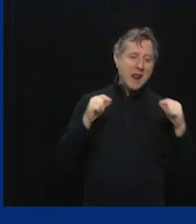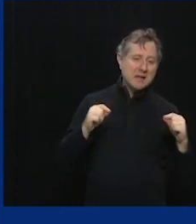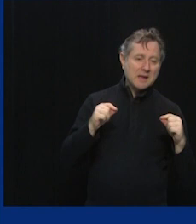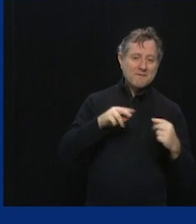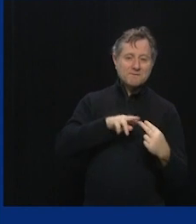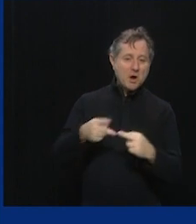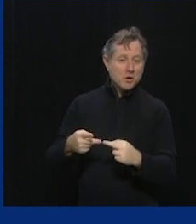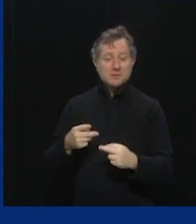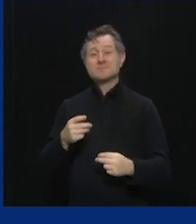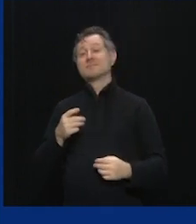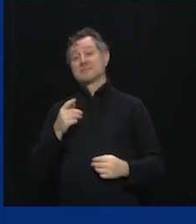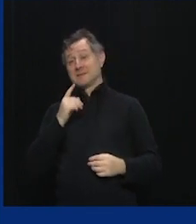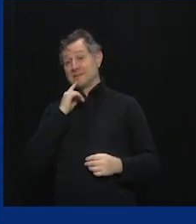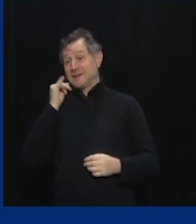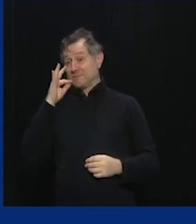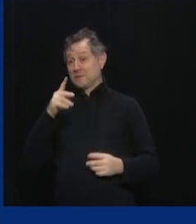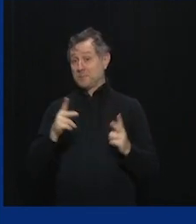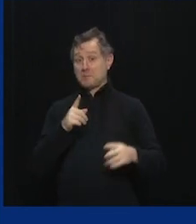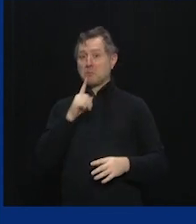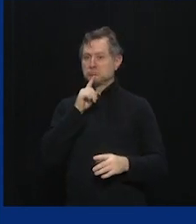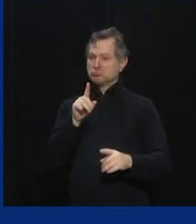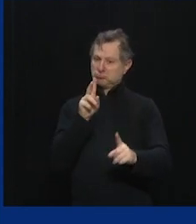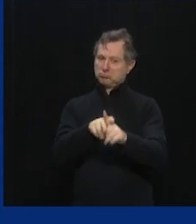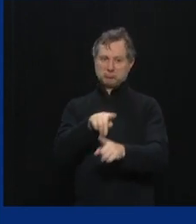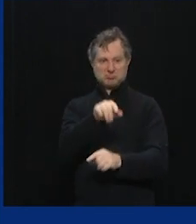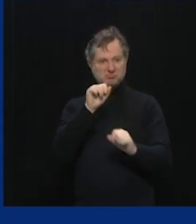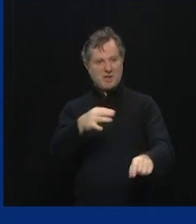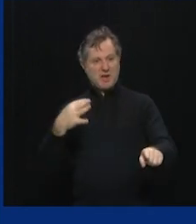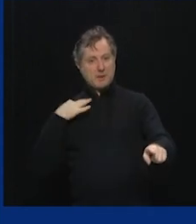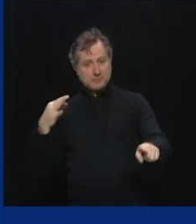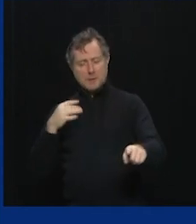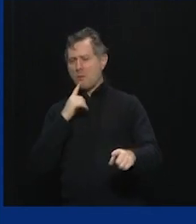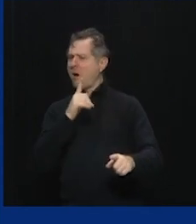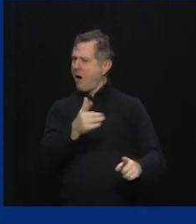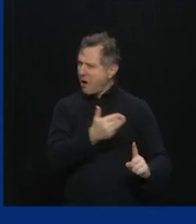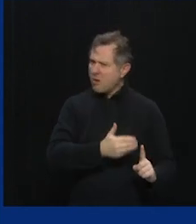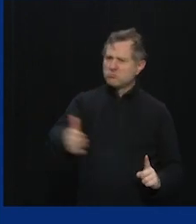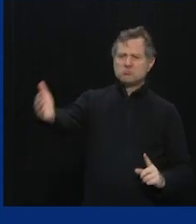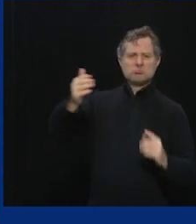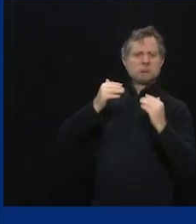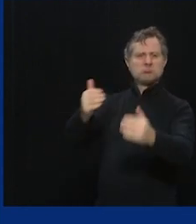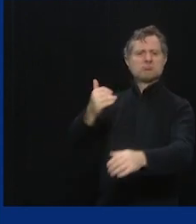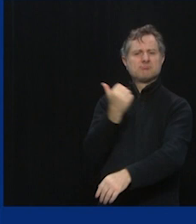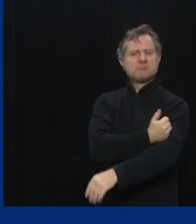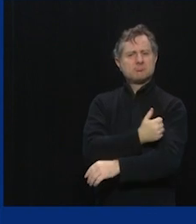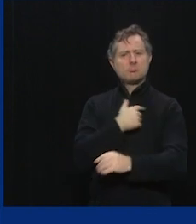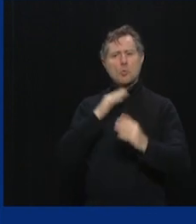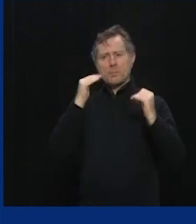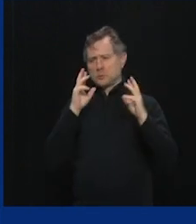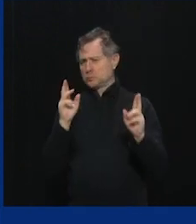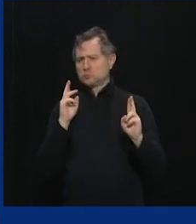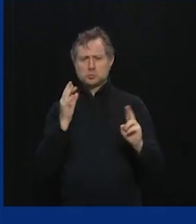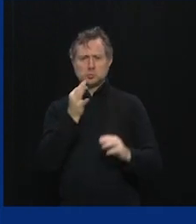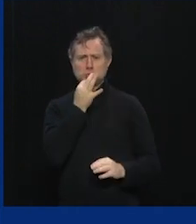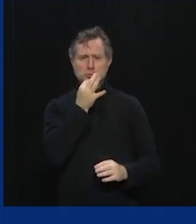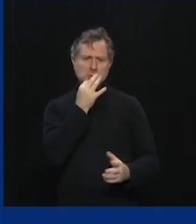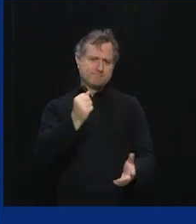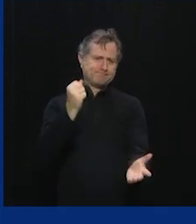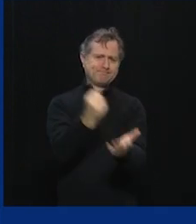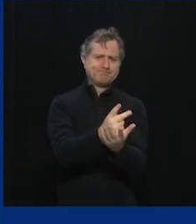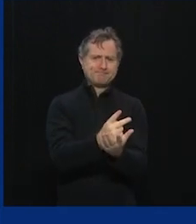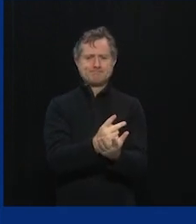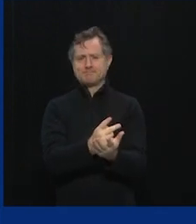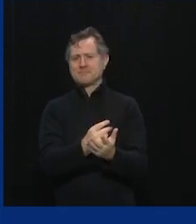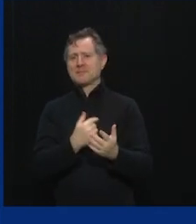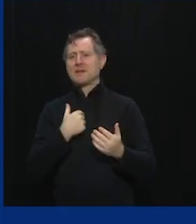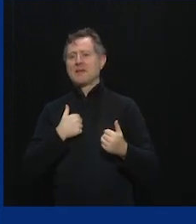again, my hope is very soon that we get the okay, we make it as easy as possible. I personally think it's a little more effort for someone who